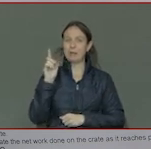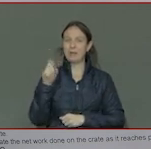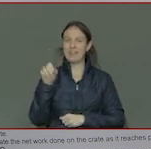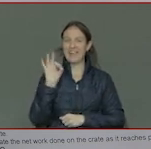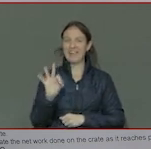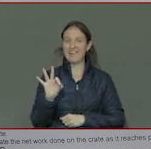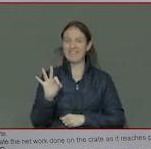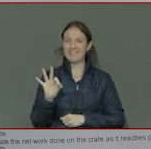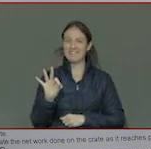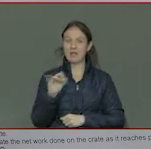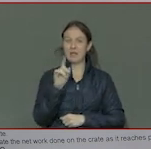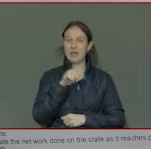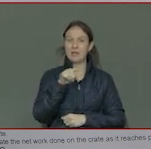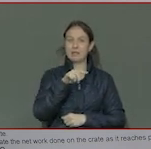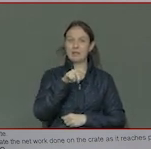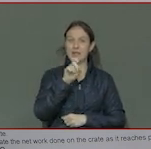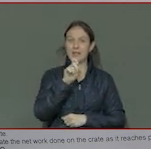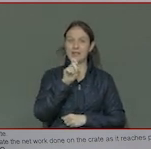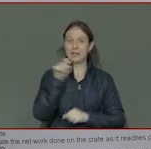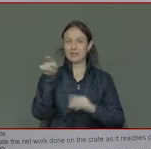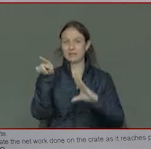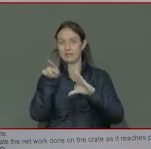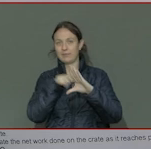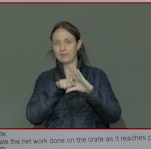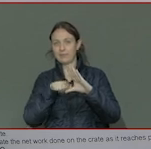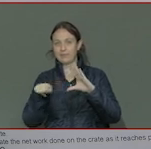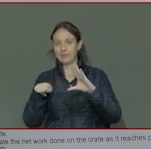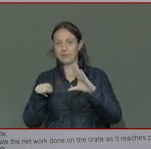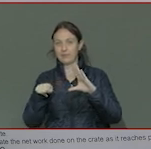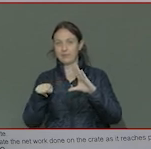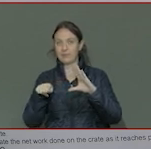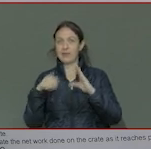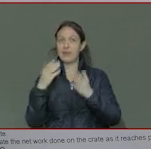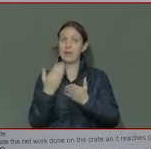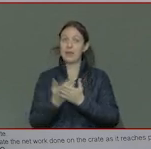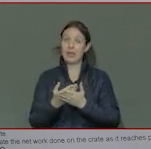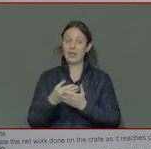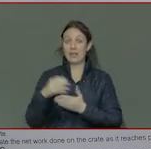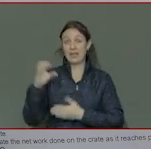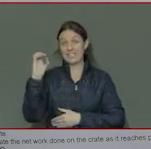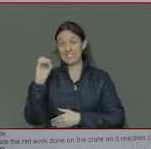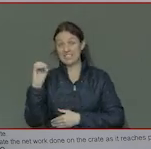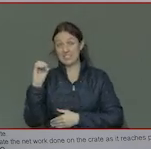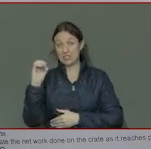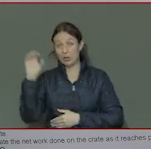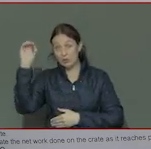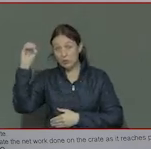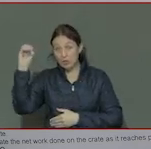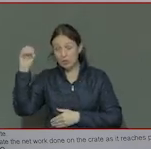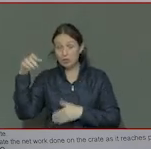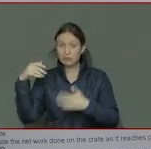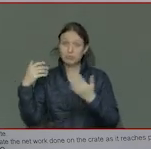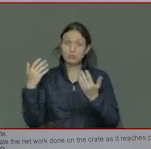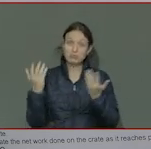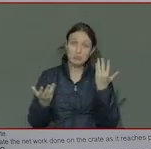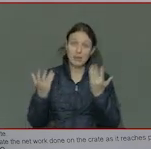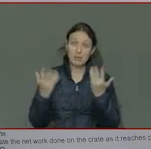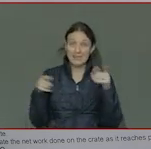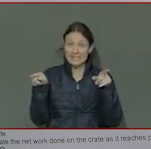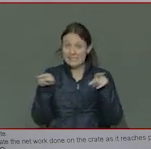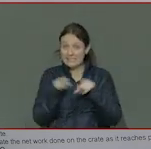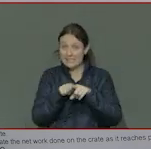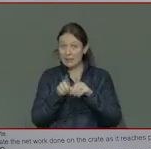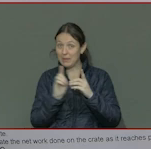delta X. So cos theta can only be 0 degrees, which means same direction.